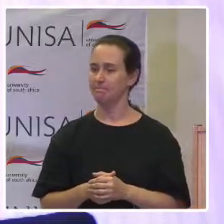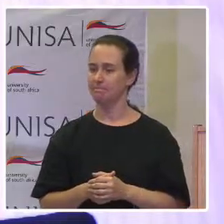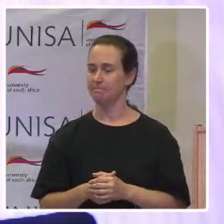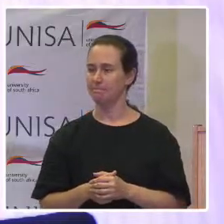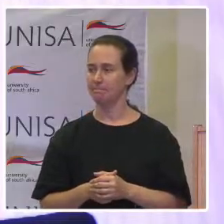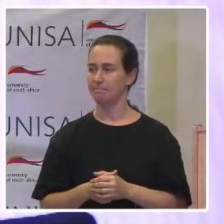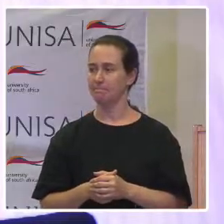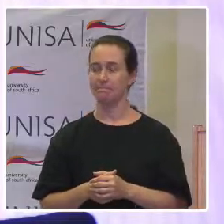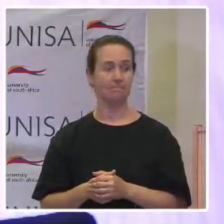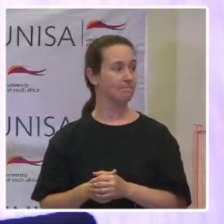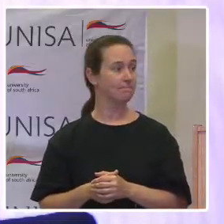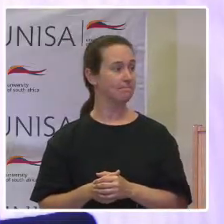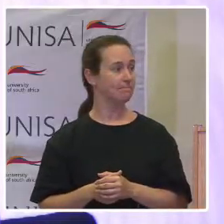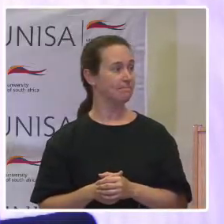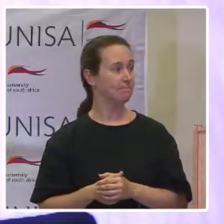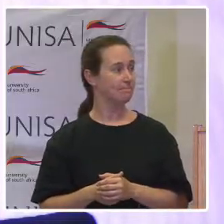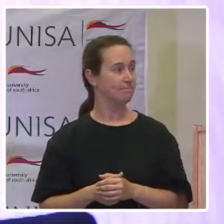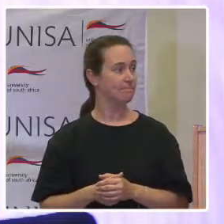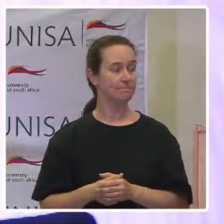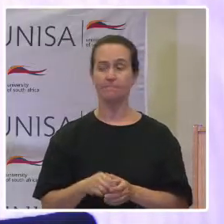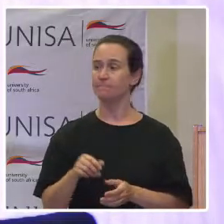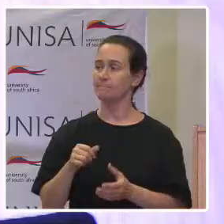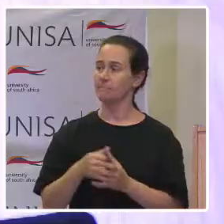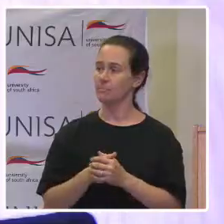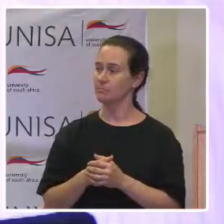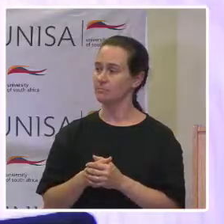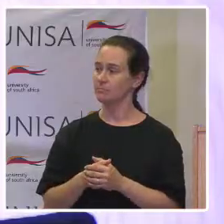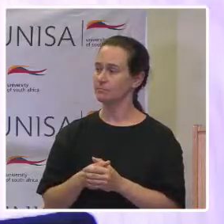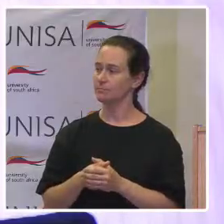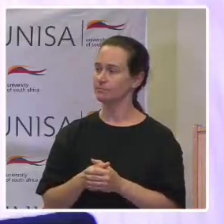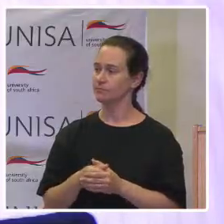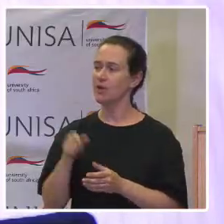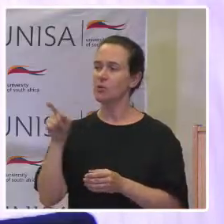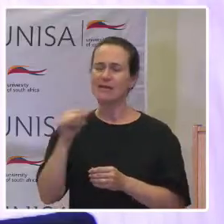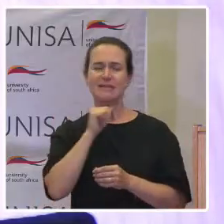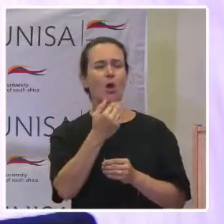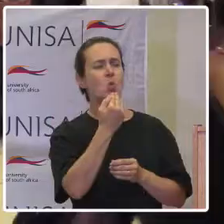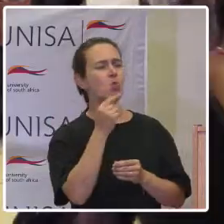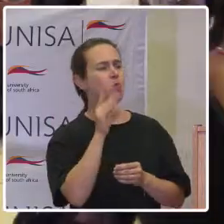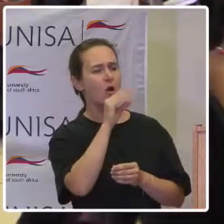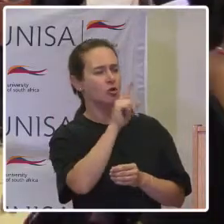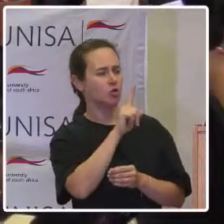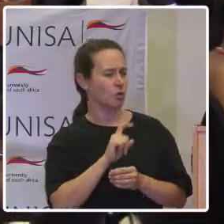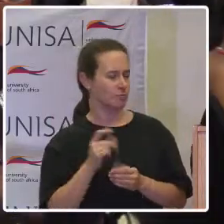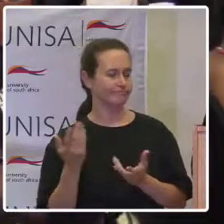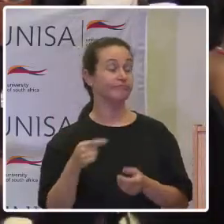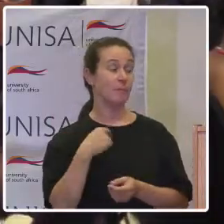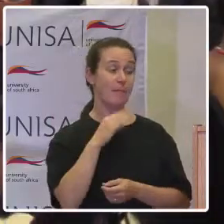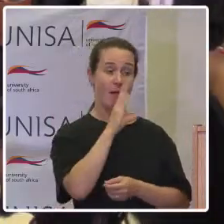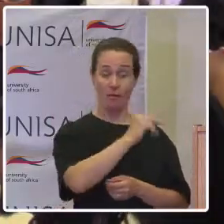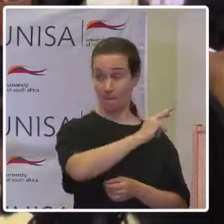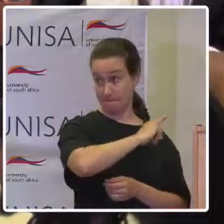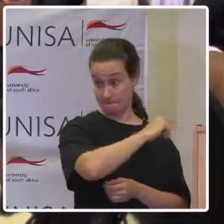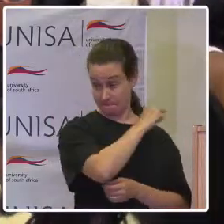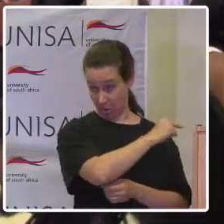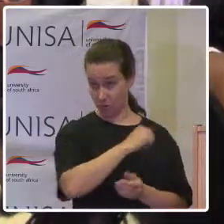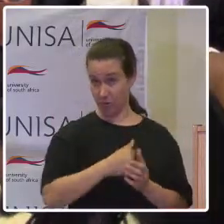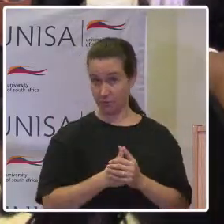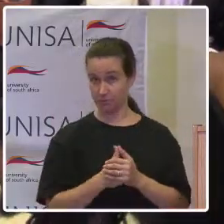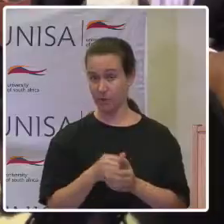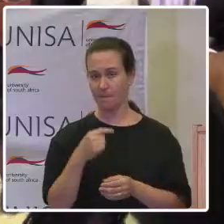You may indicate the person that you're asking. It goes to both of them. Okay. I'll start with